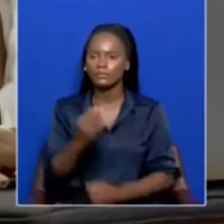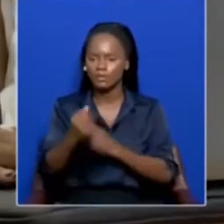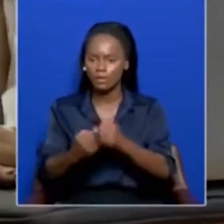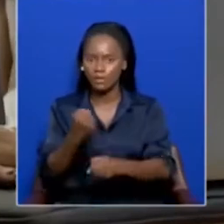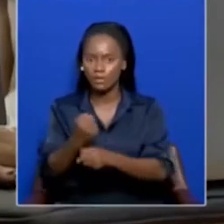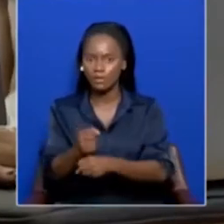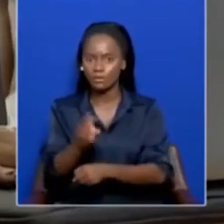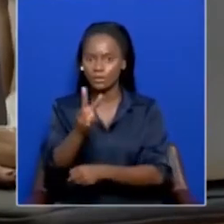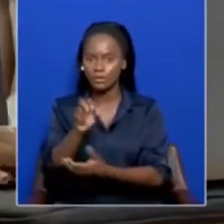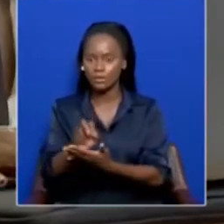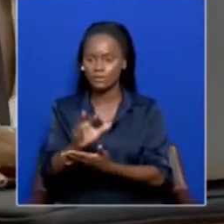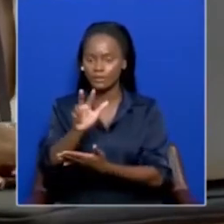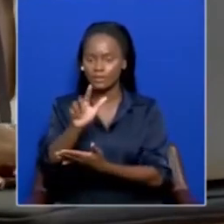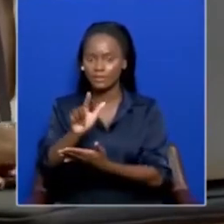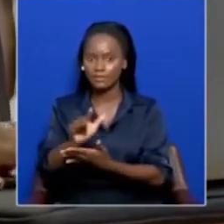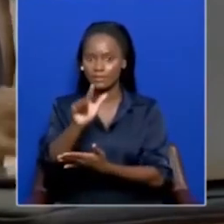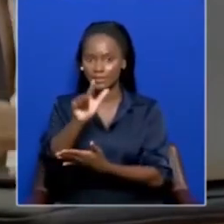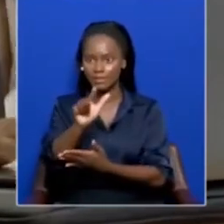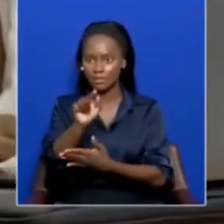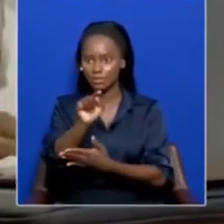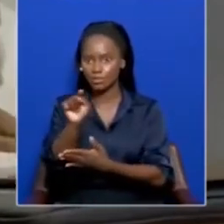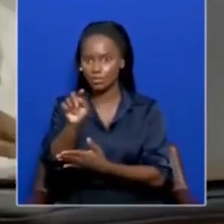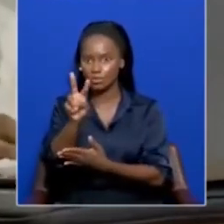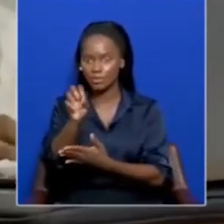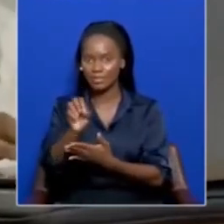to 2018,